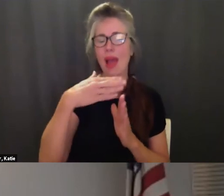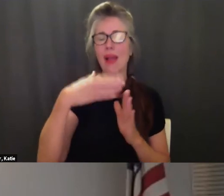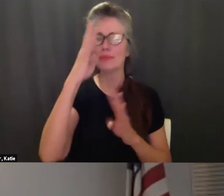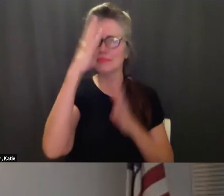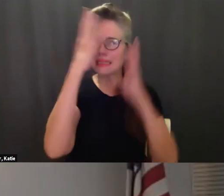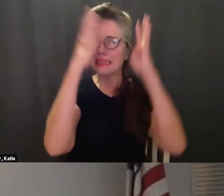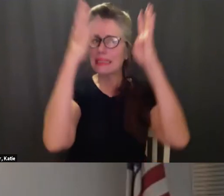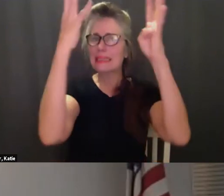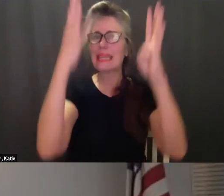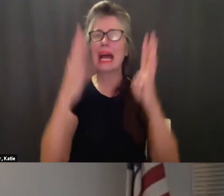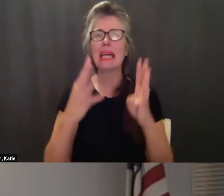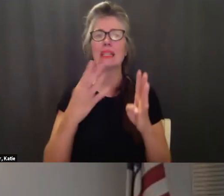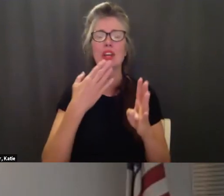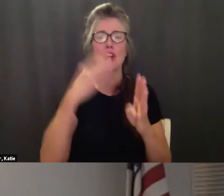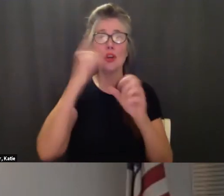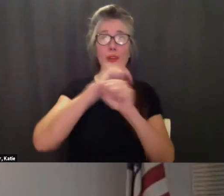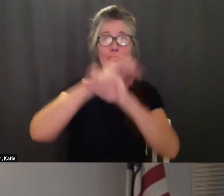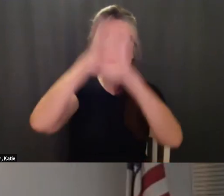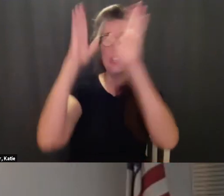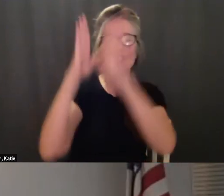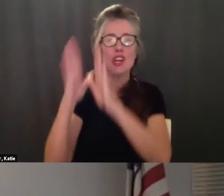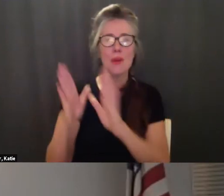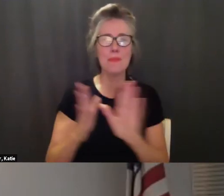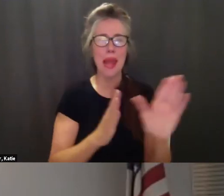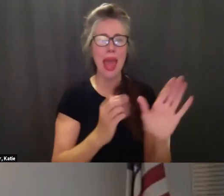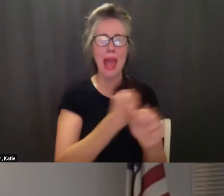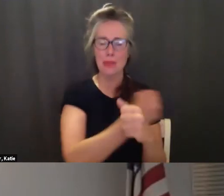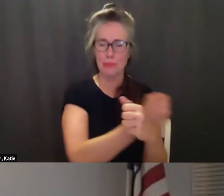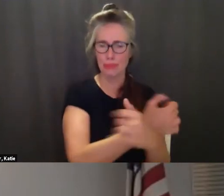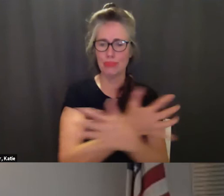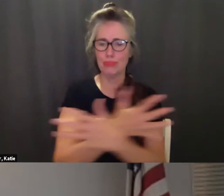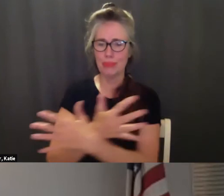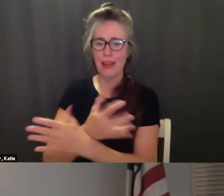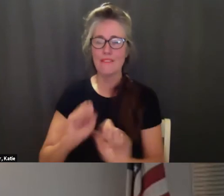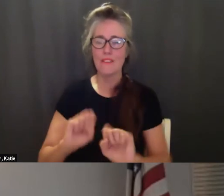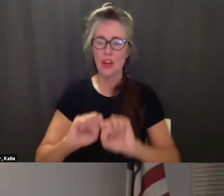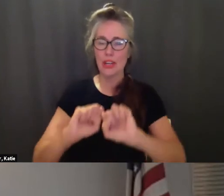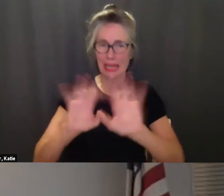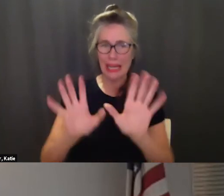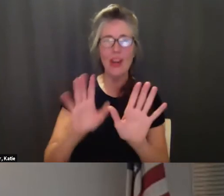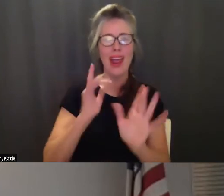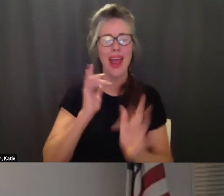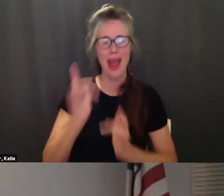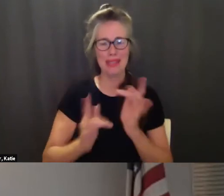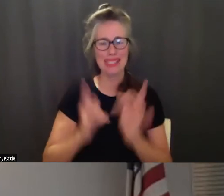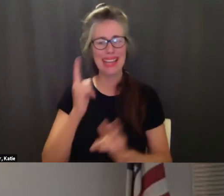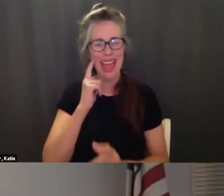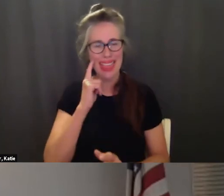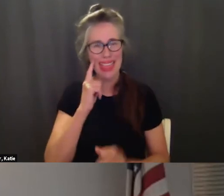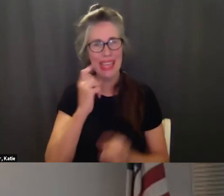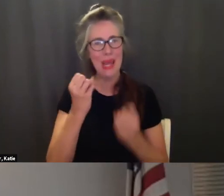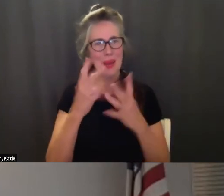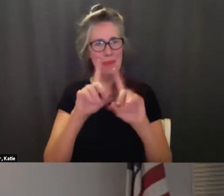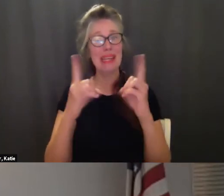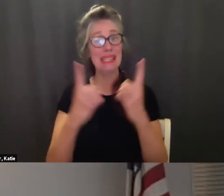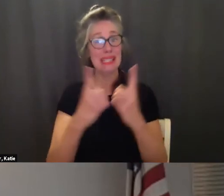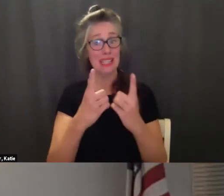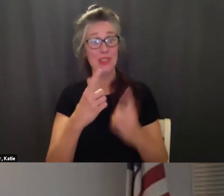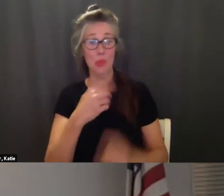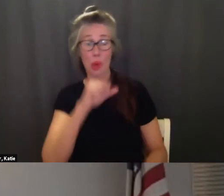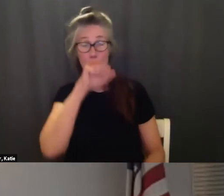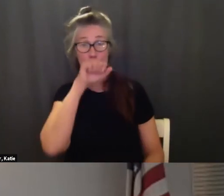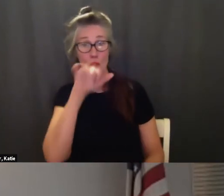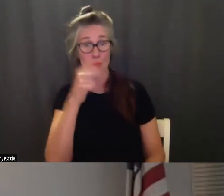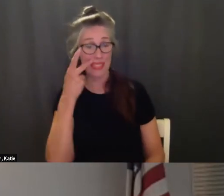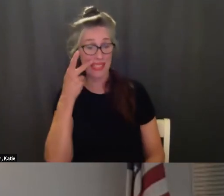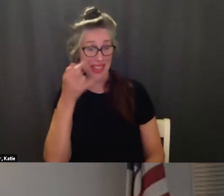visionary plan and or framework, and I'm very excited by it. I actually think many districts would love to see something like